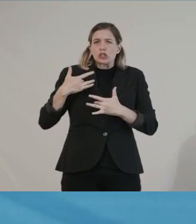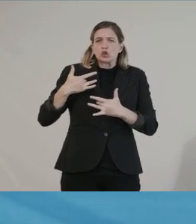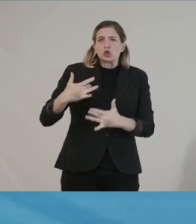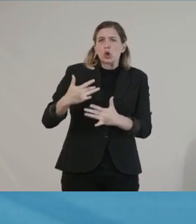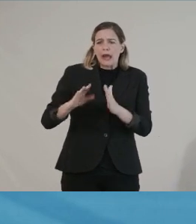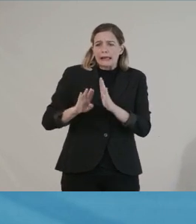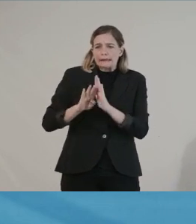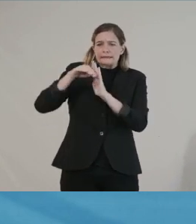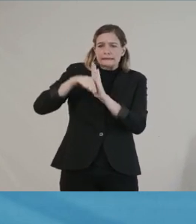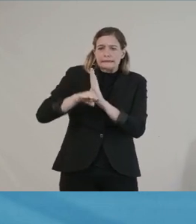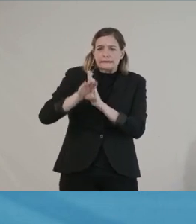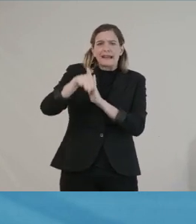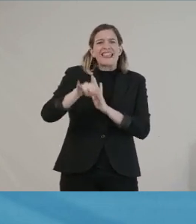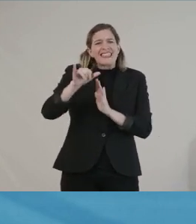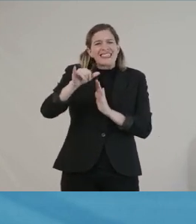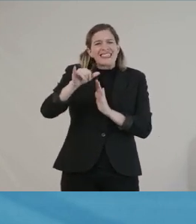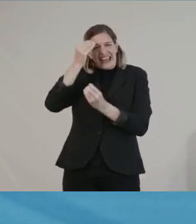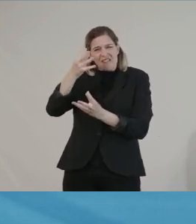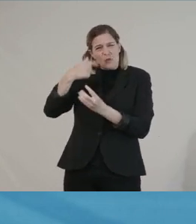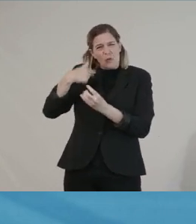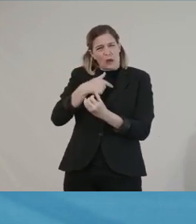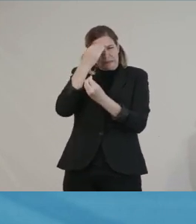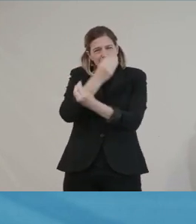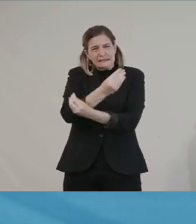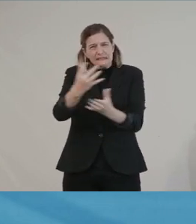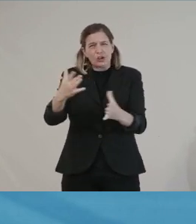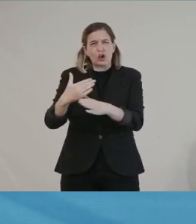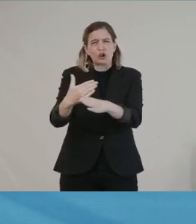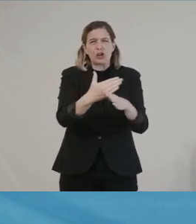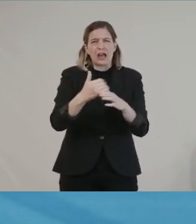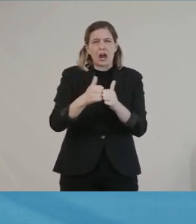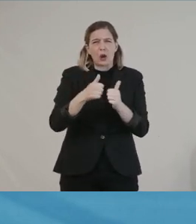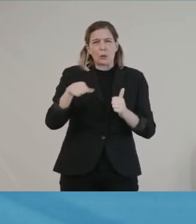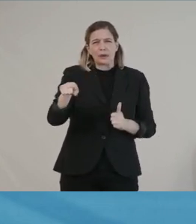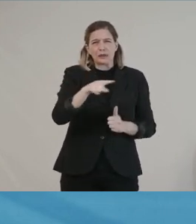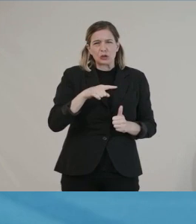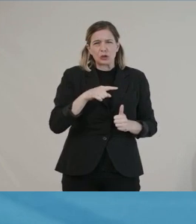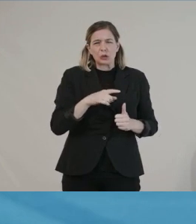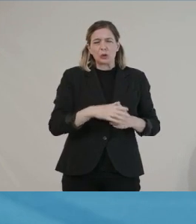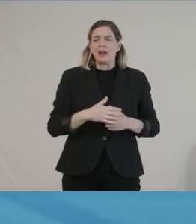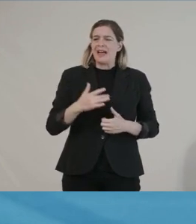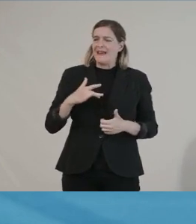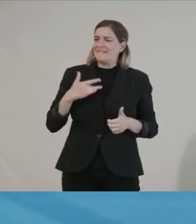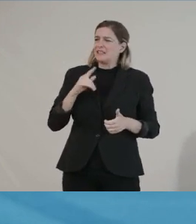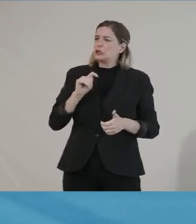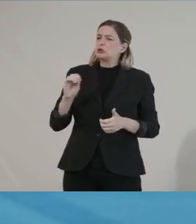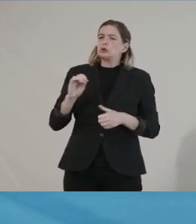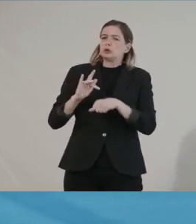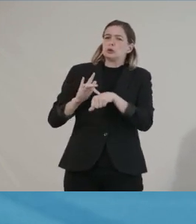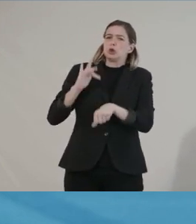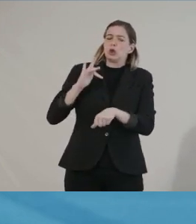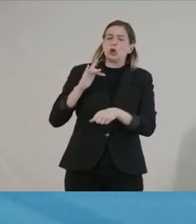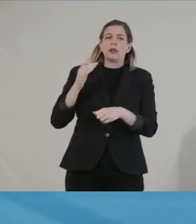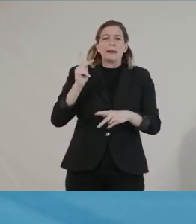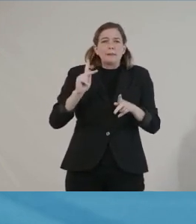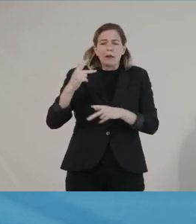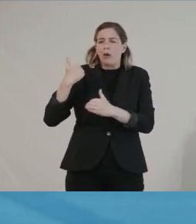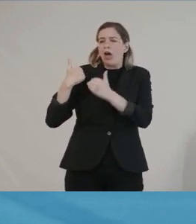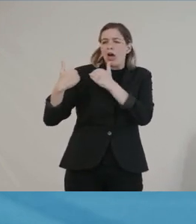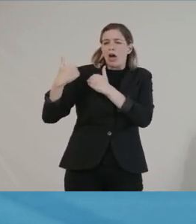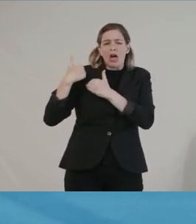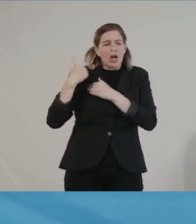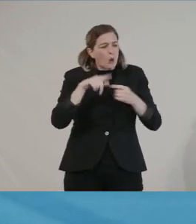that. It's just premature, and I know I get asked a lot, when are we going to come out of this? What's going to happen on this